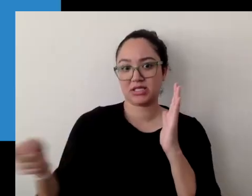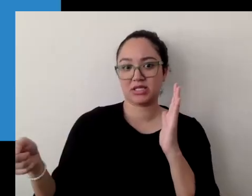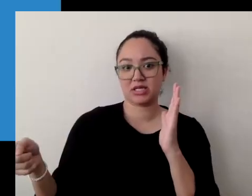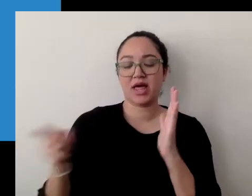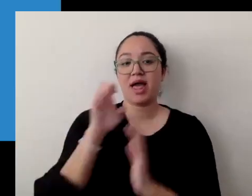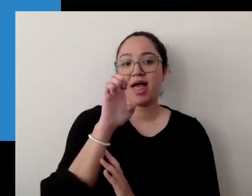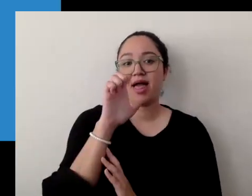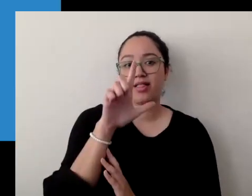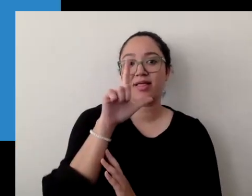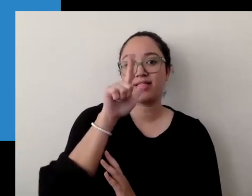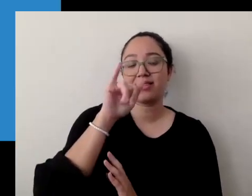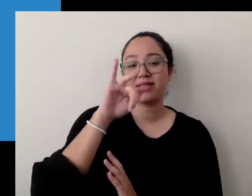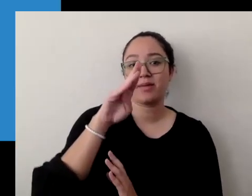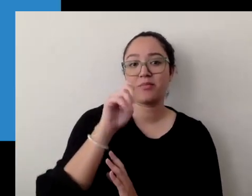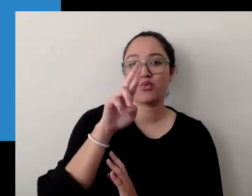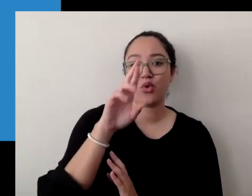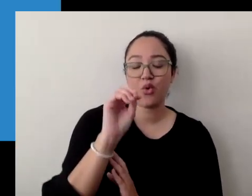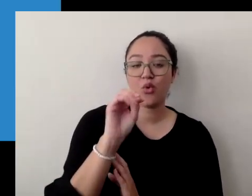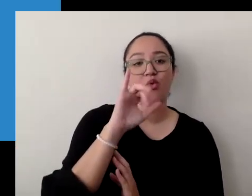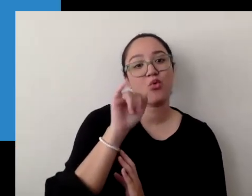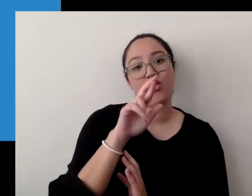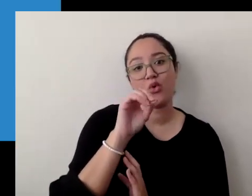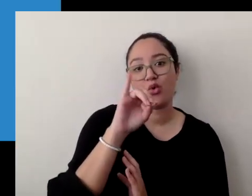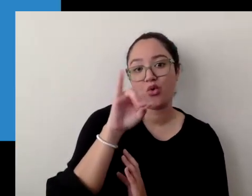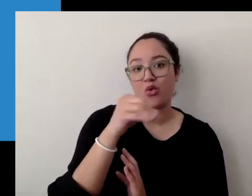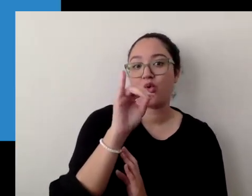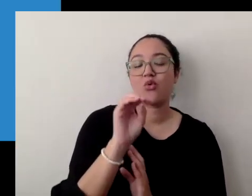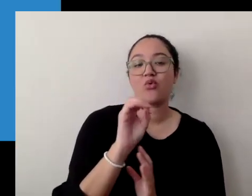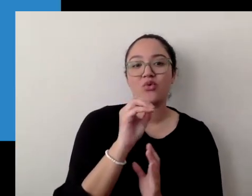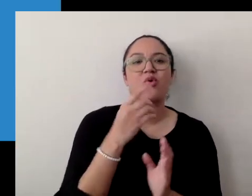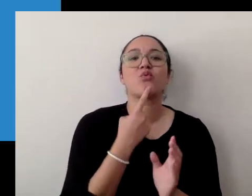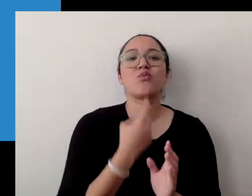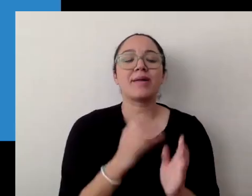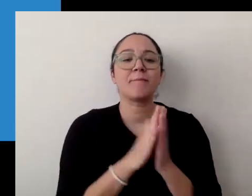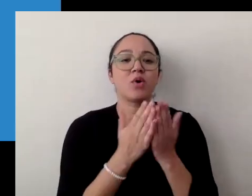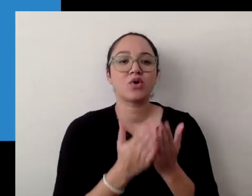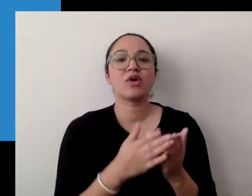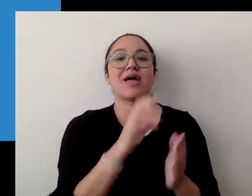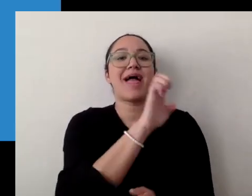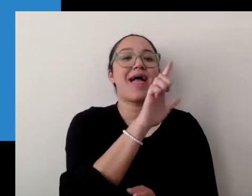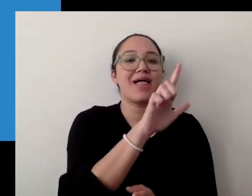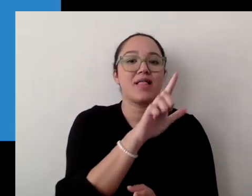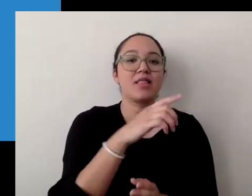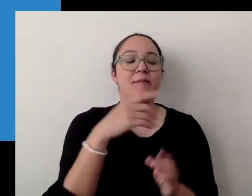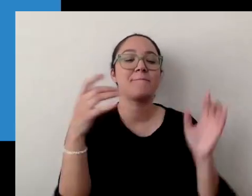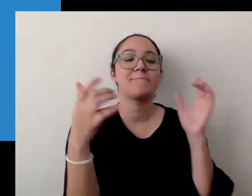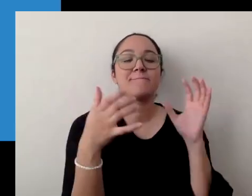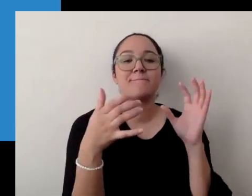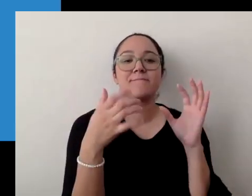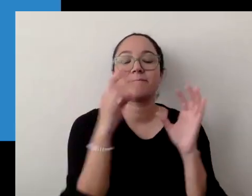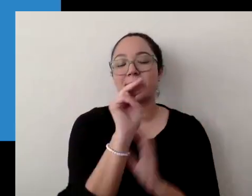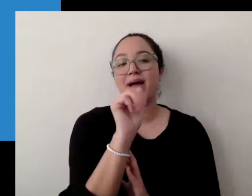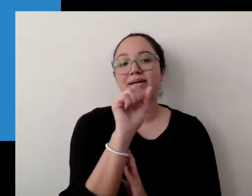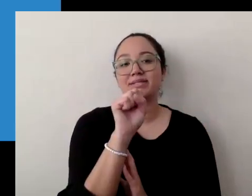is El Libro Rojo. So the adjective and the article match the gender of the noun.